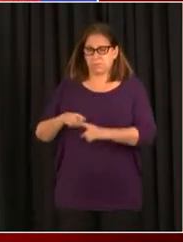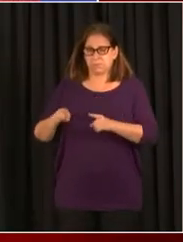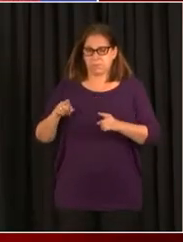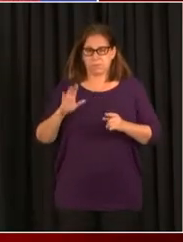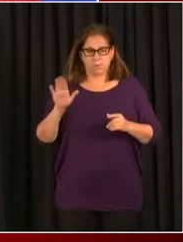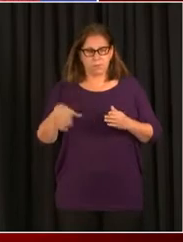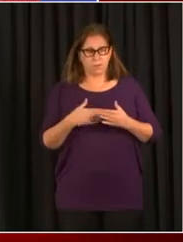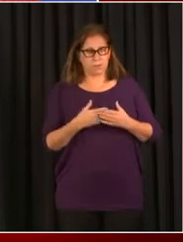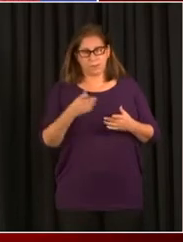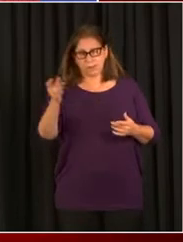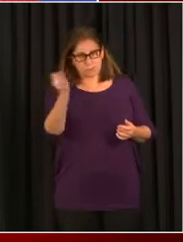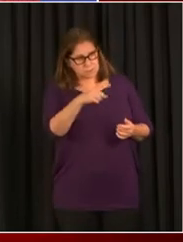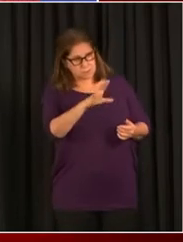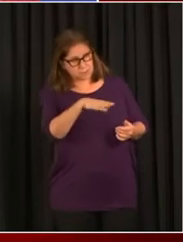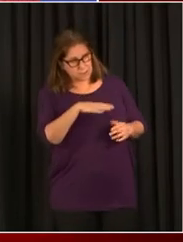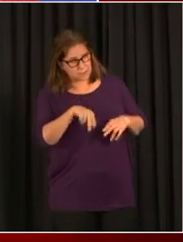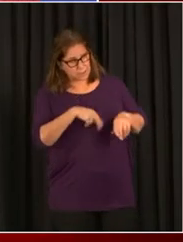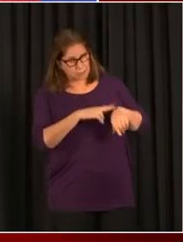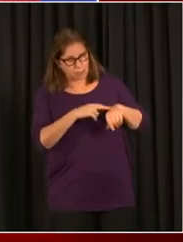leading into that week?